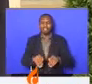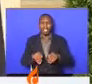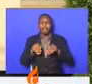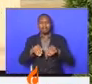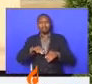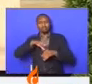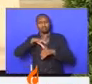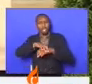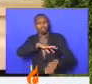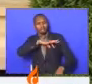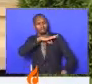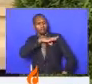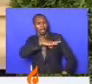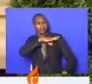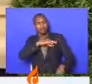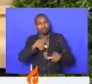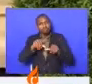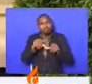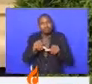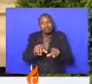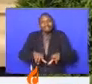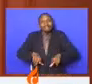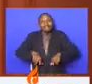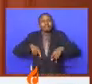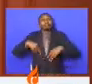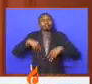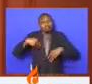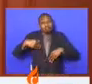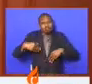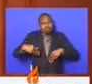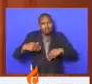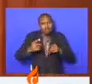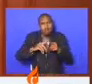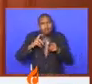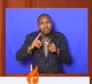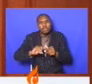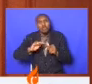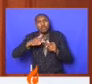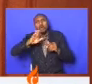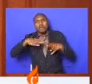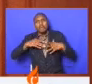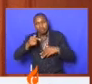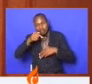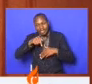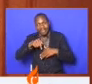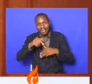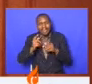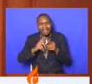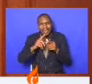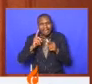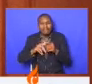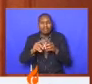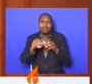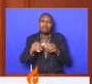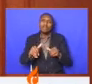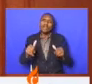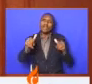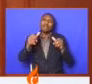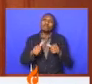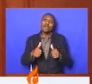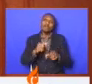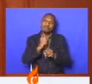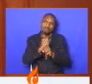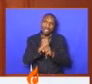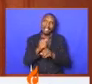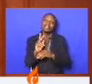yirachi kubakonya kwegendere ya asubugi mabu wa kira lituko. Everybody knows that pyrethrum used to be one of the biggest crops in